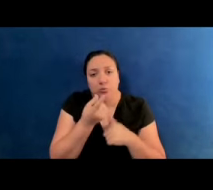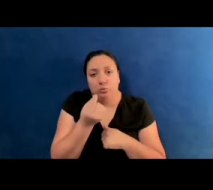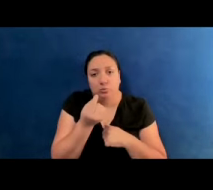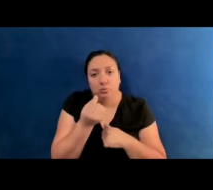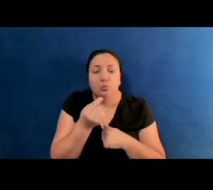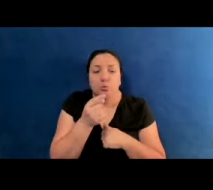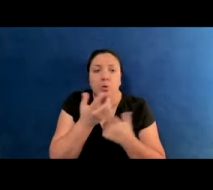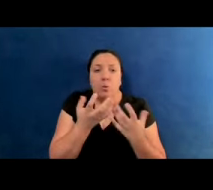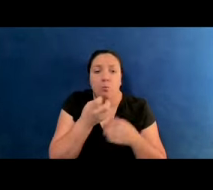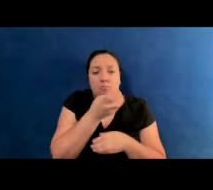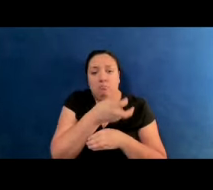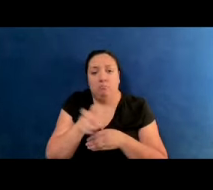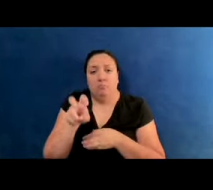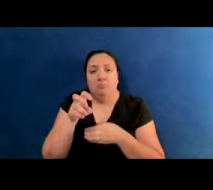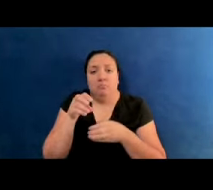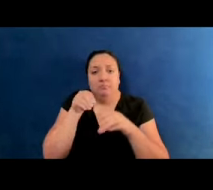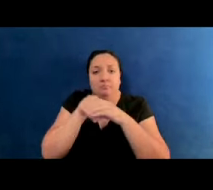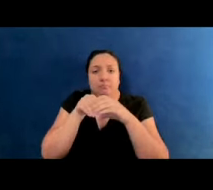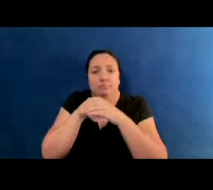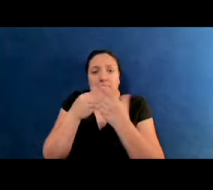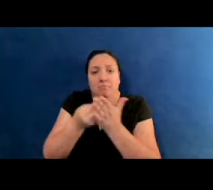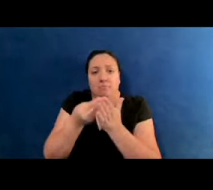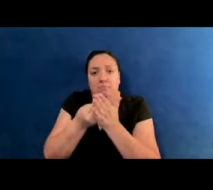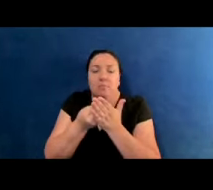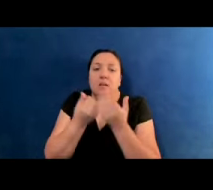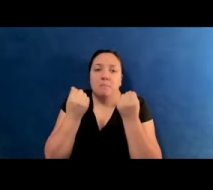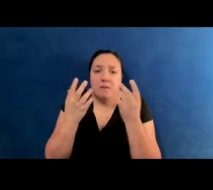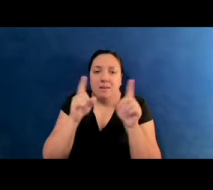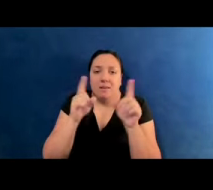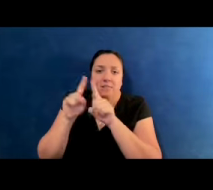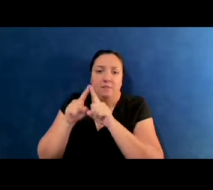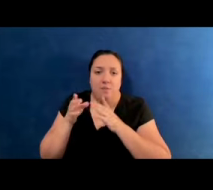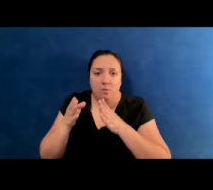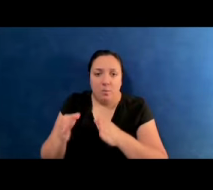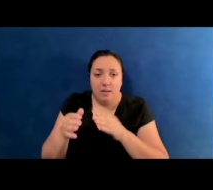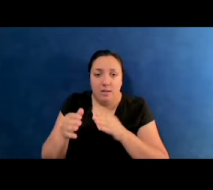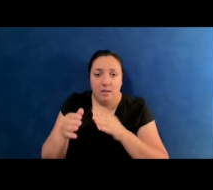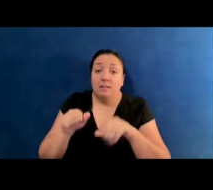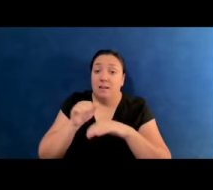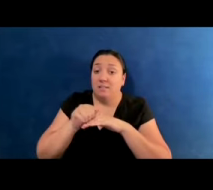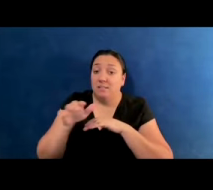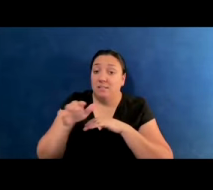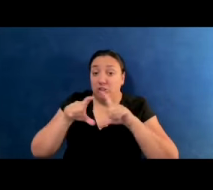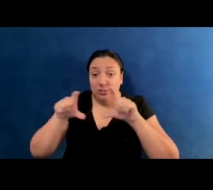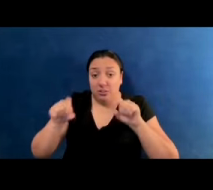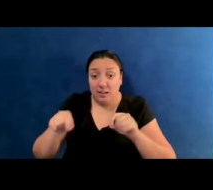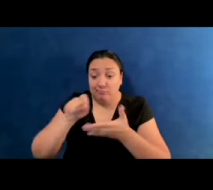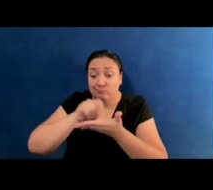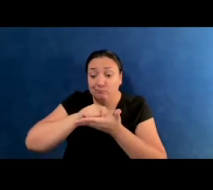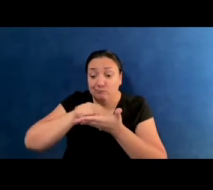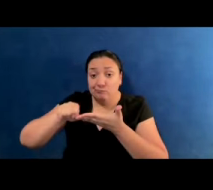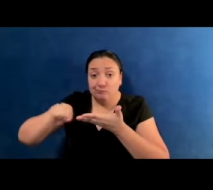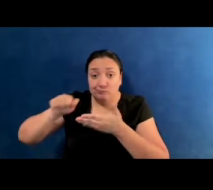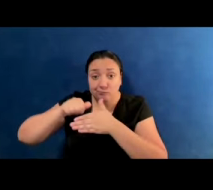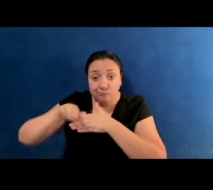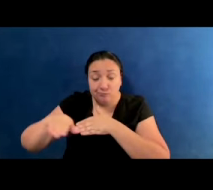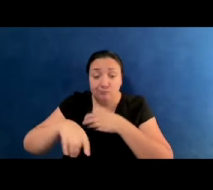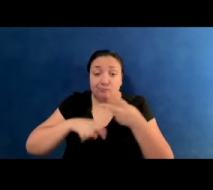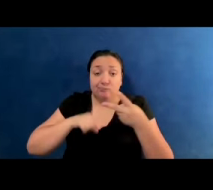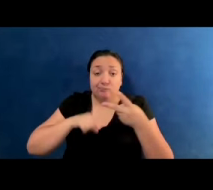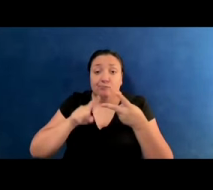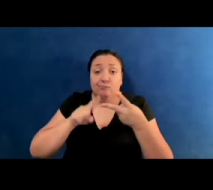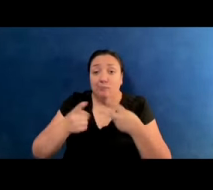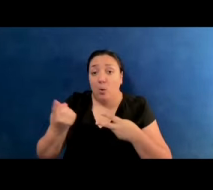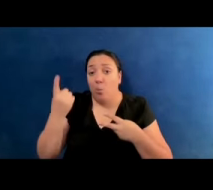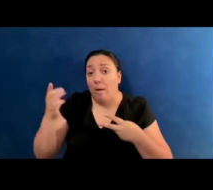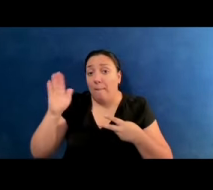put money into the account, and you can choose many different ways, as Lauri mentioned. You can send in a check. You can link one bank